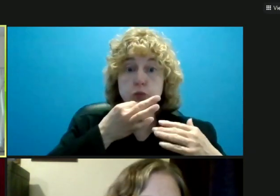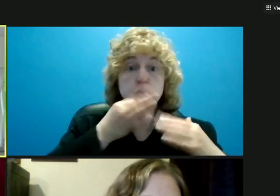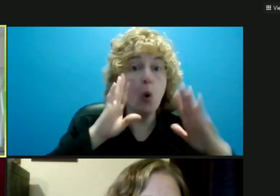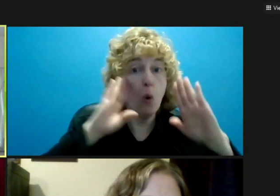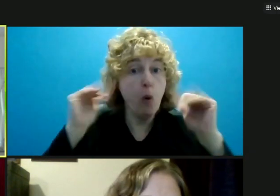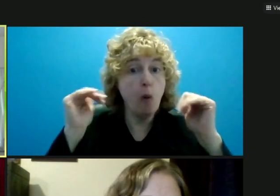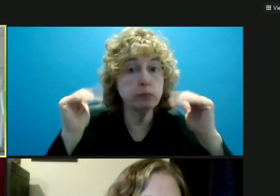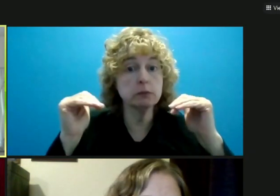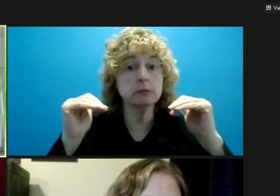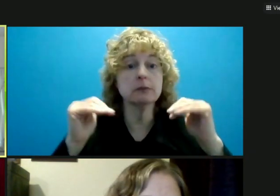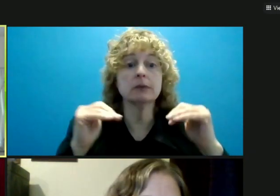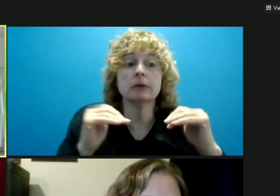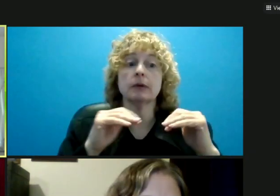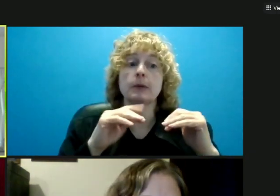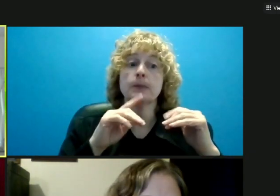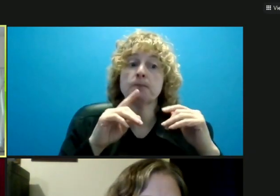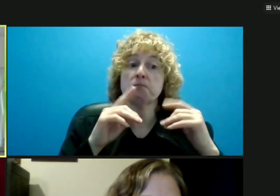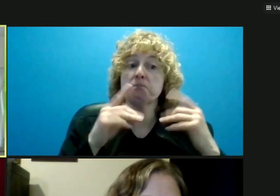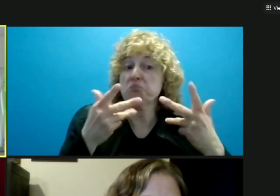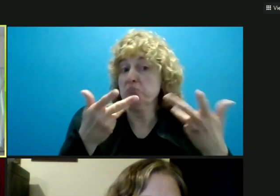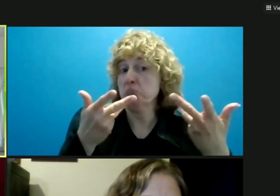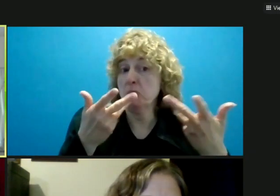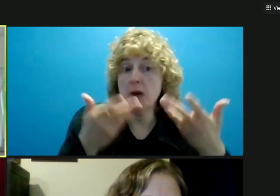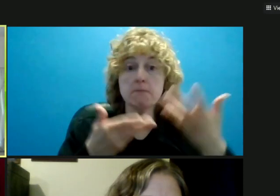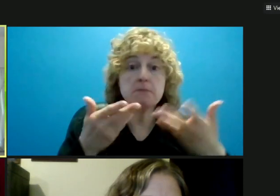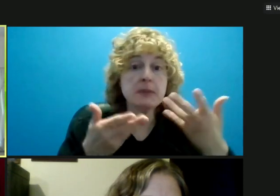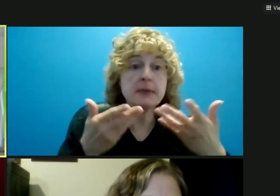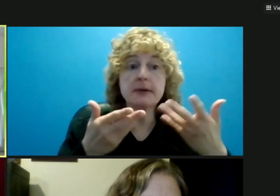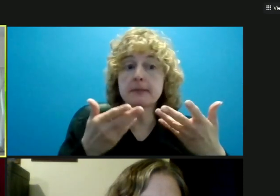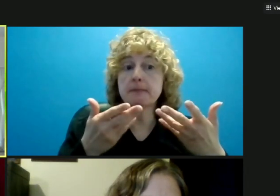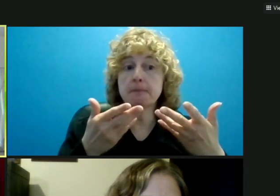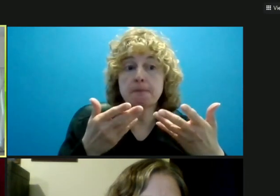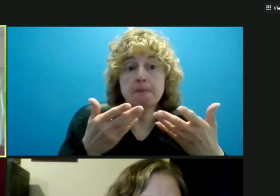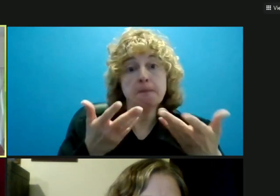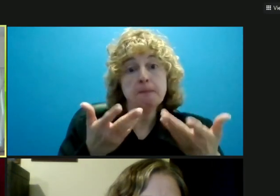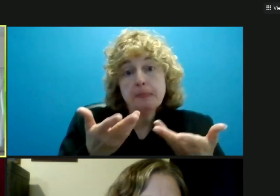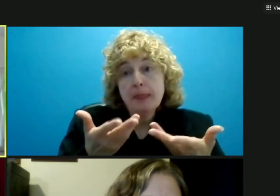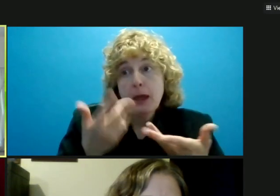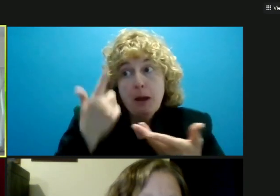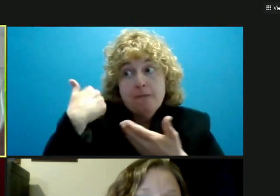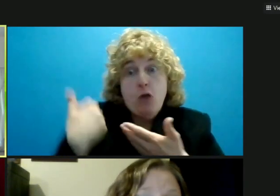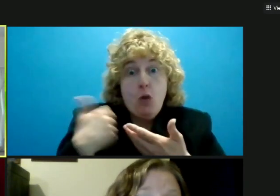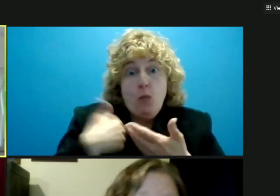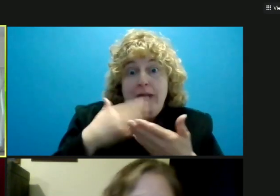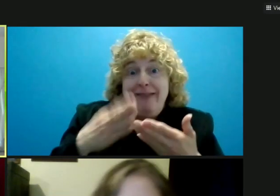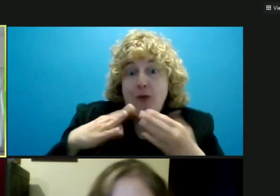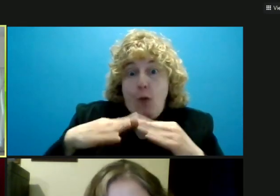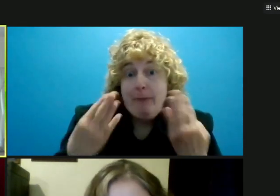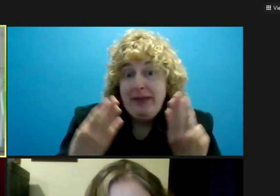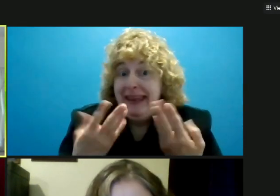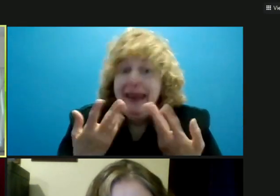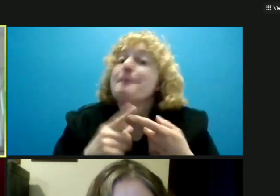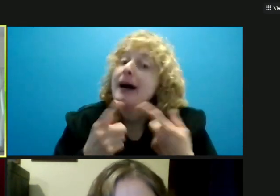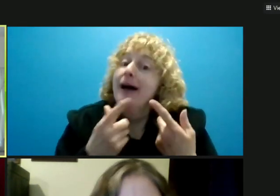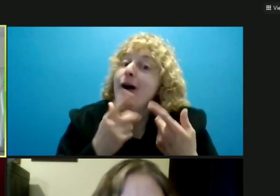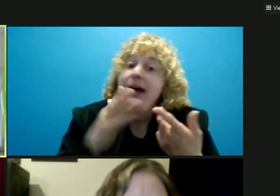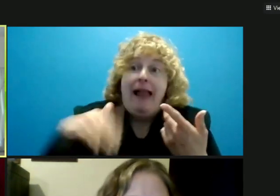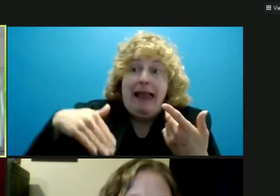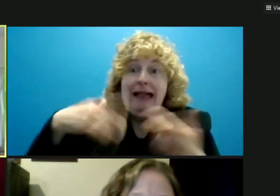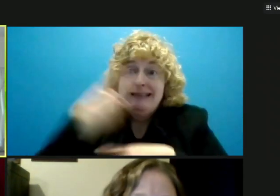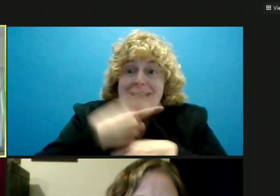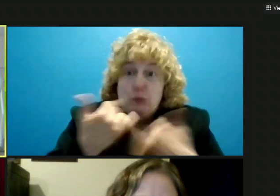So, once, or maybe it just falls apart that we never open. So, that's why we don't have dates today, but we are